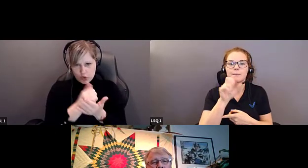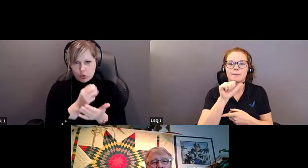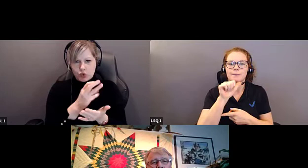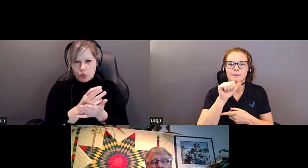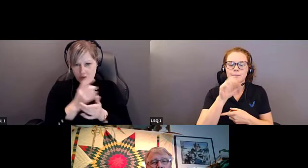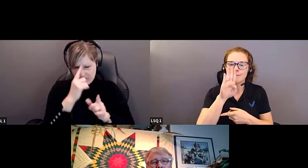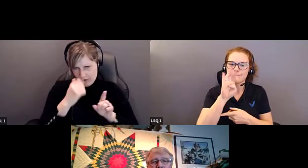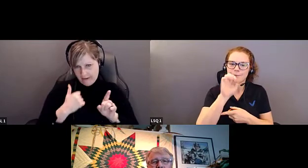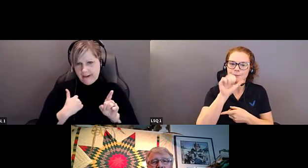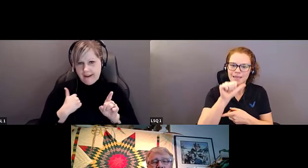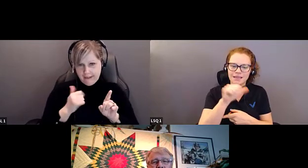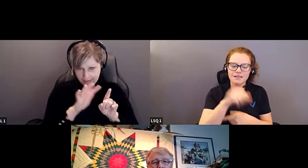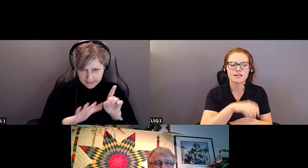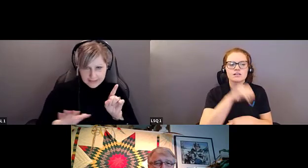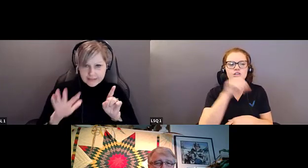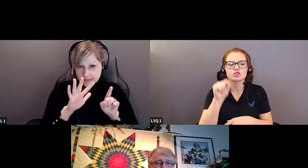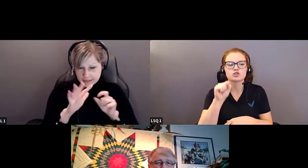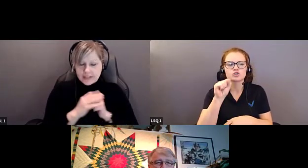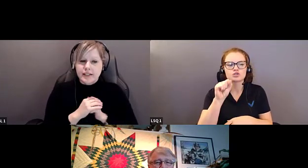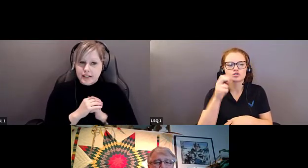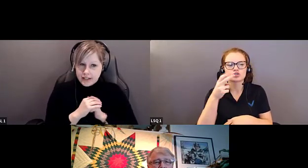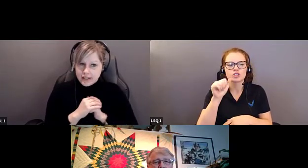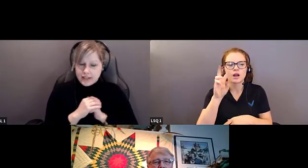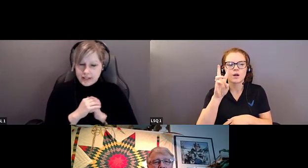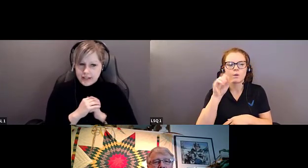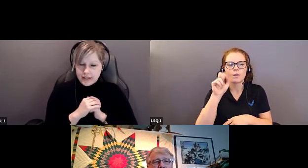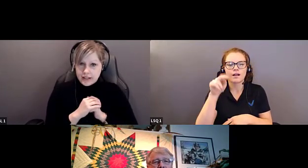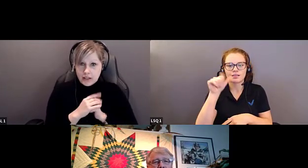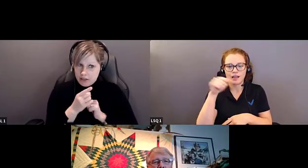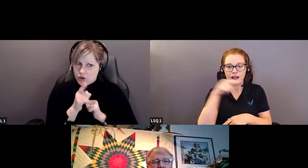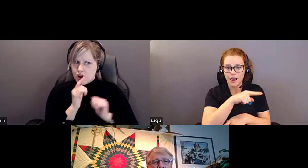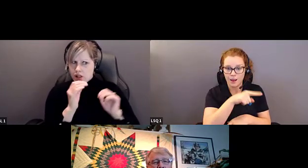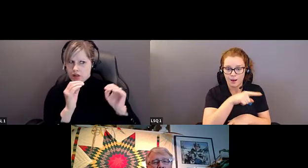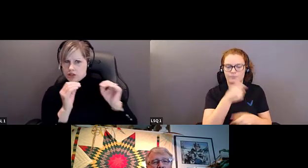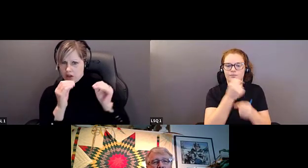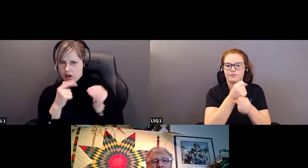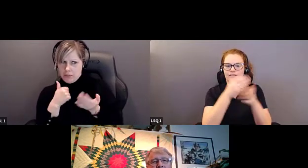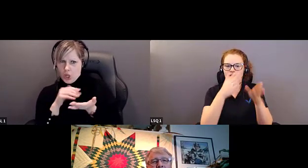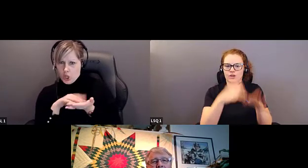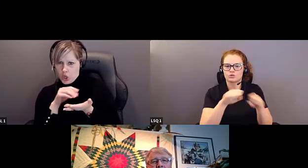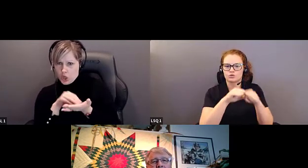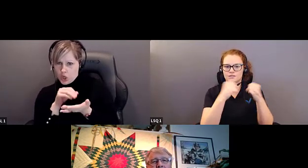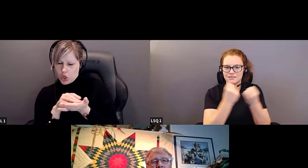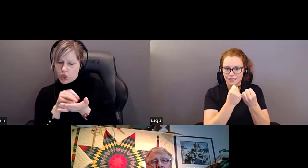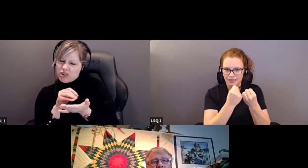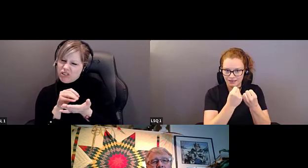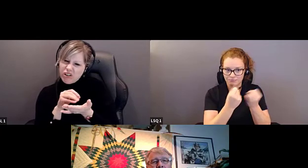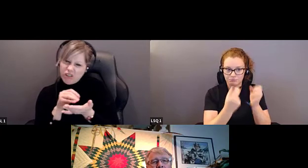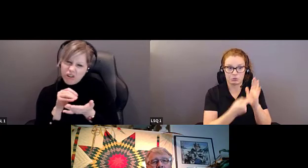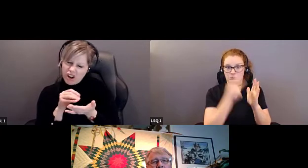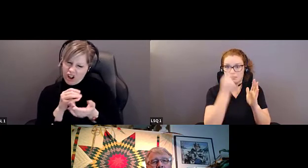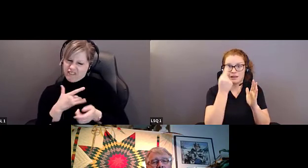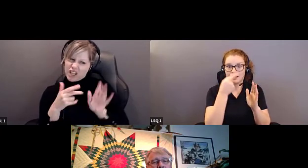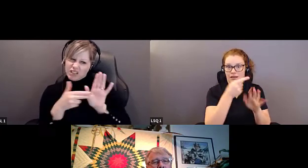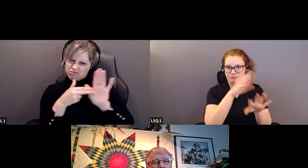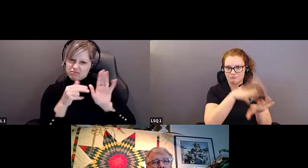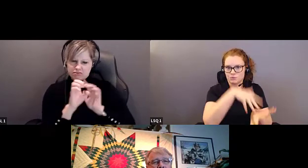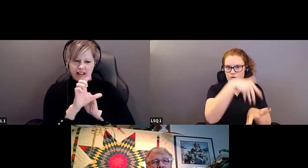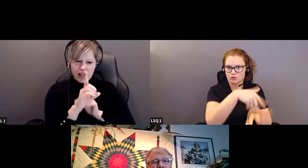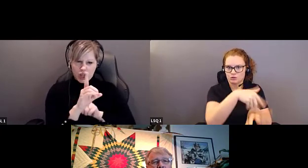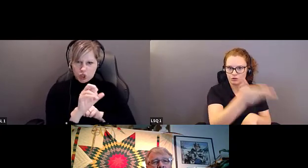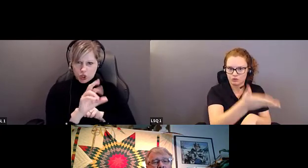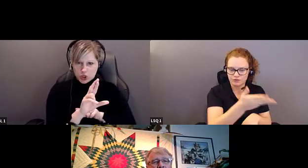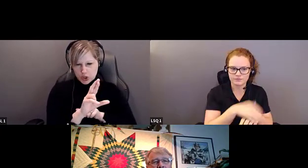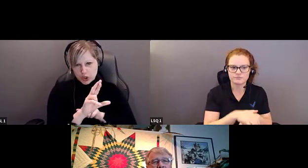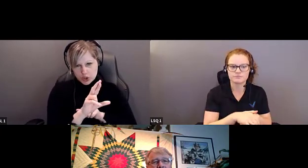Canada. And she was one of the people I learned many things from. I would call her one of my elders. And this